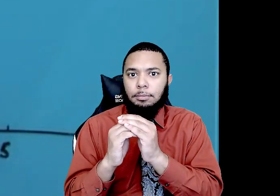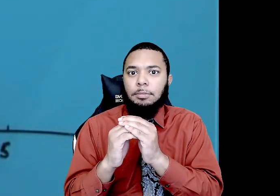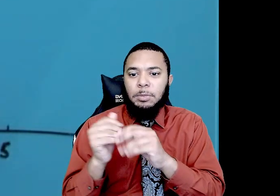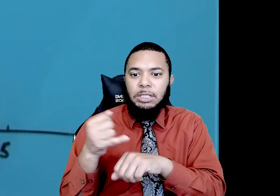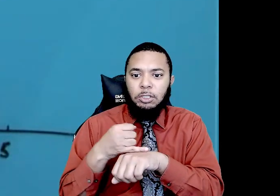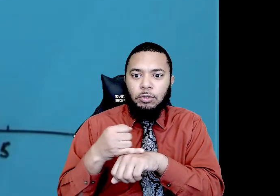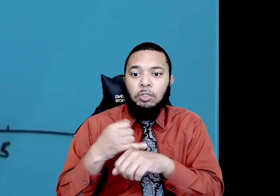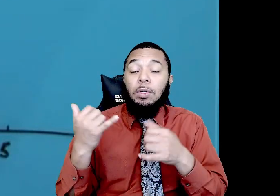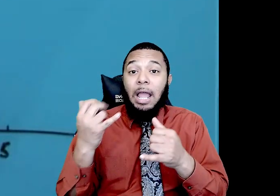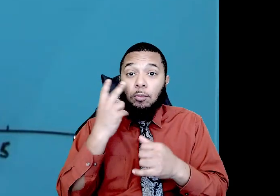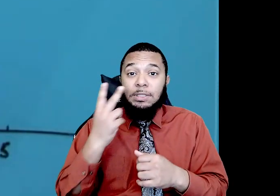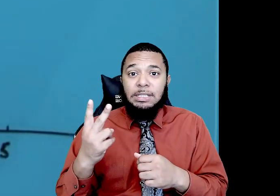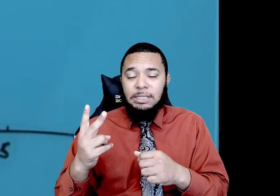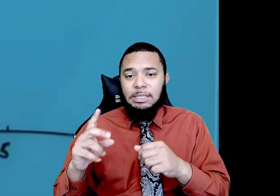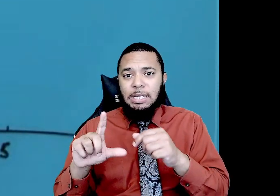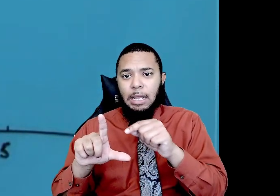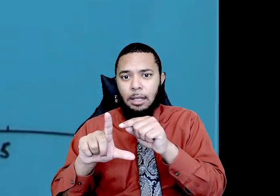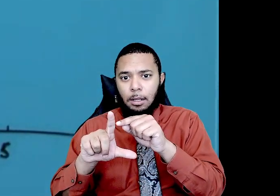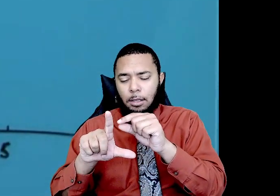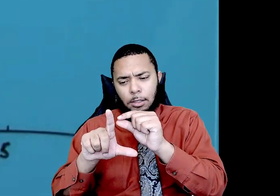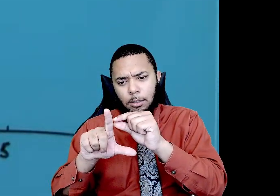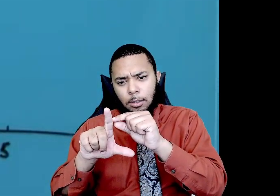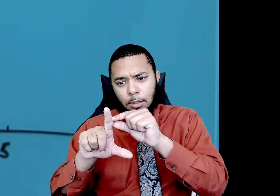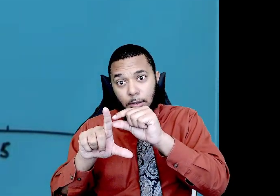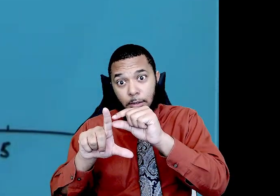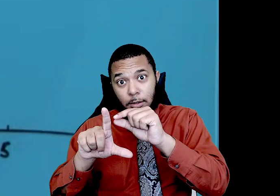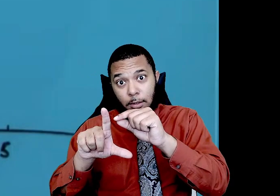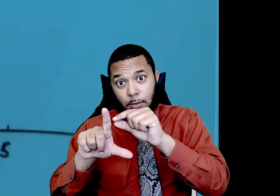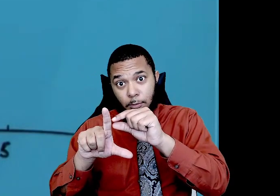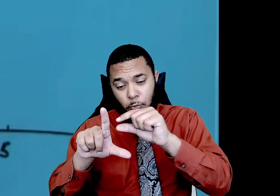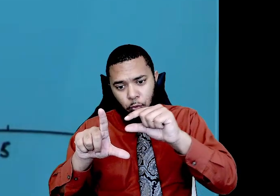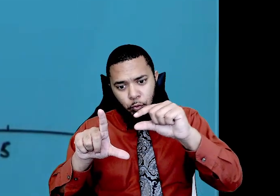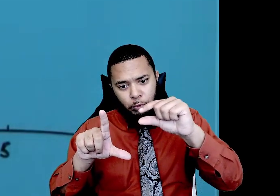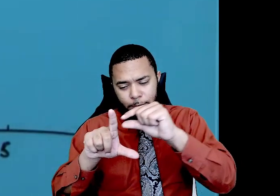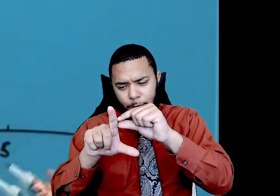effect. We're growing just a little bit more.